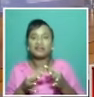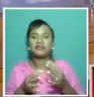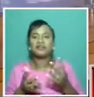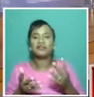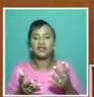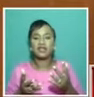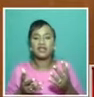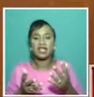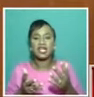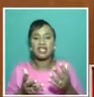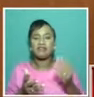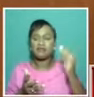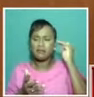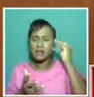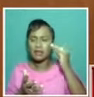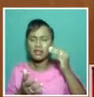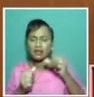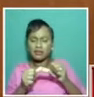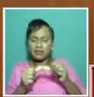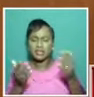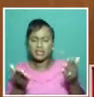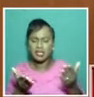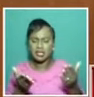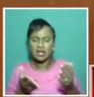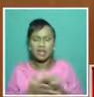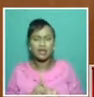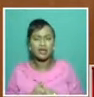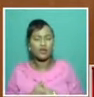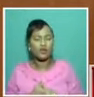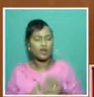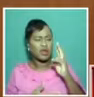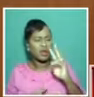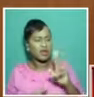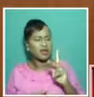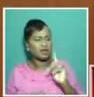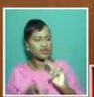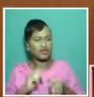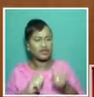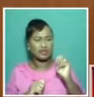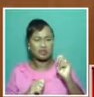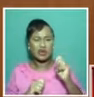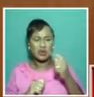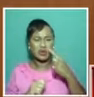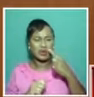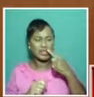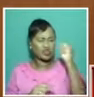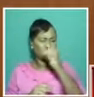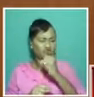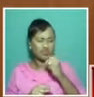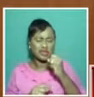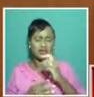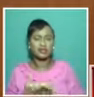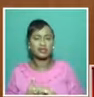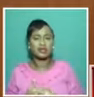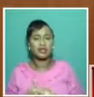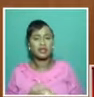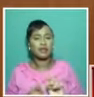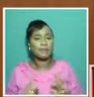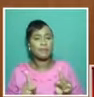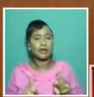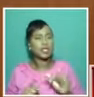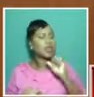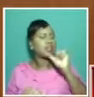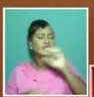there. Because when you look at the situation, Trinidad and Tobago has called it bizarre. We are all calling it bizarre. It is not normal.